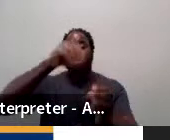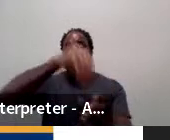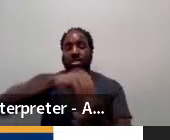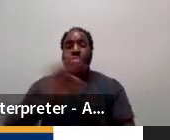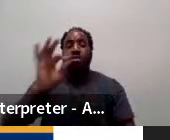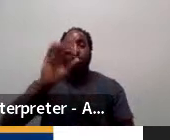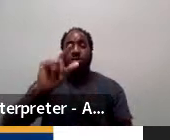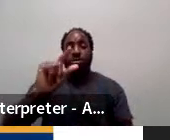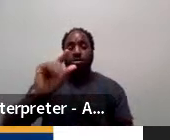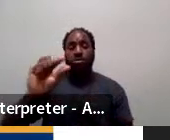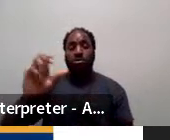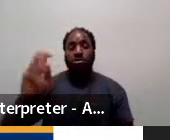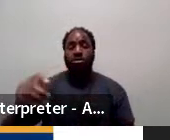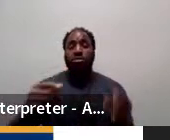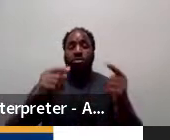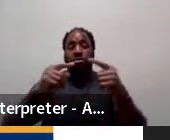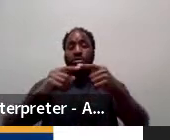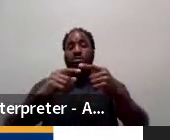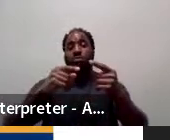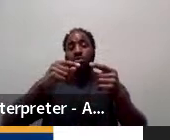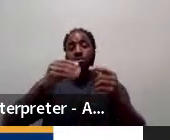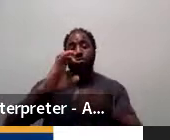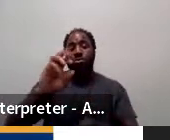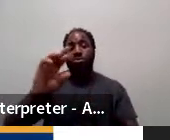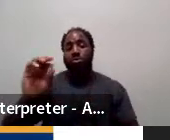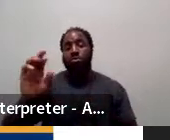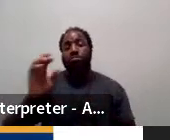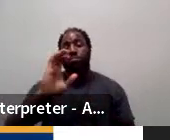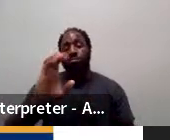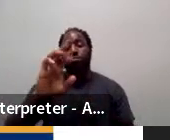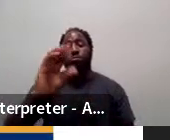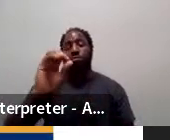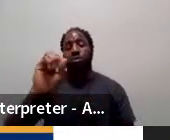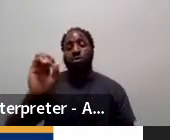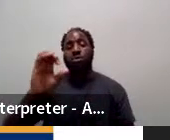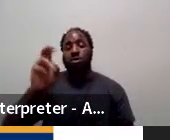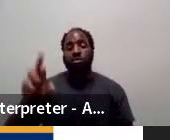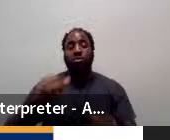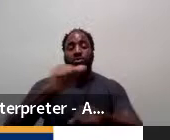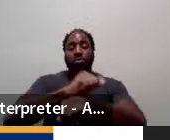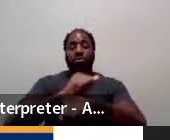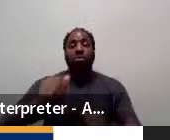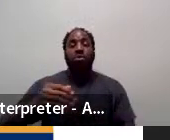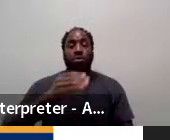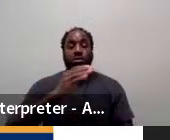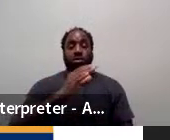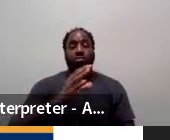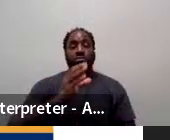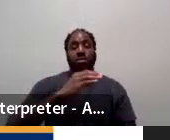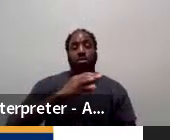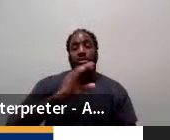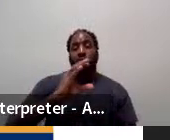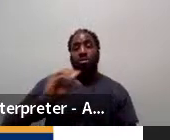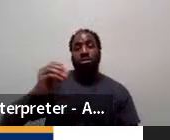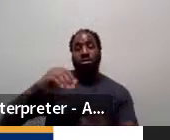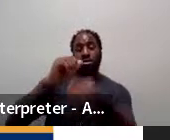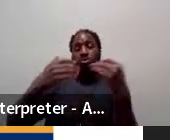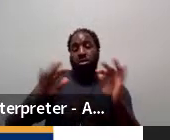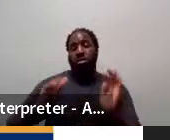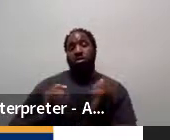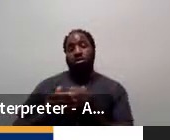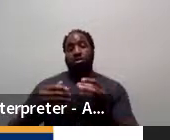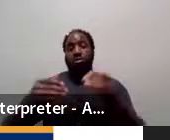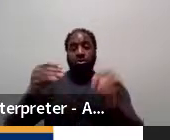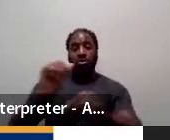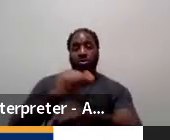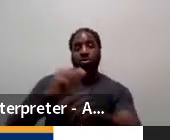components, similar to what I just mentioned, will commence work on Van Nest, Oak, and Co-op City substations. We're going to need new